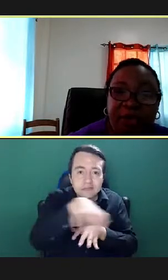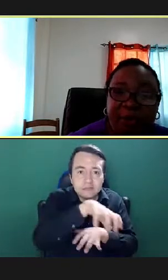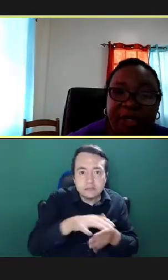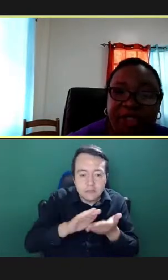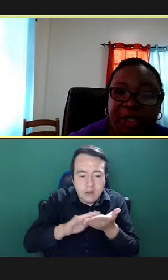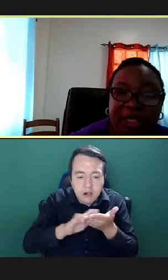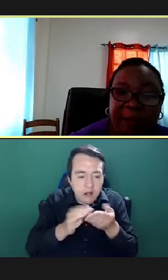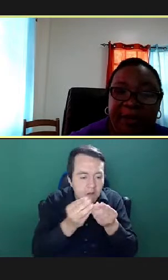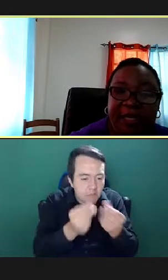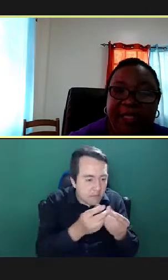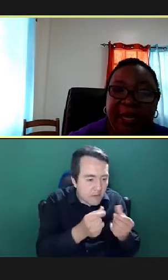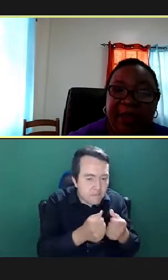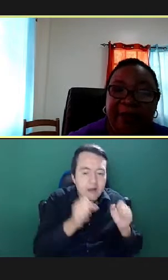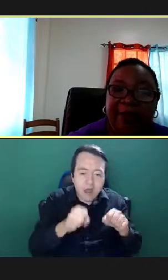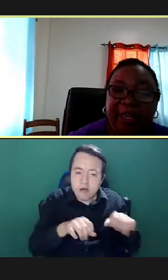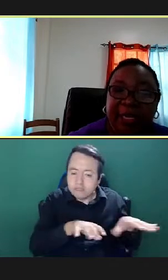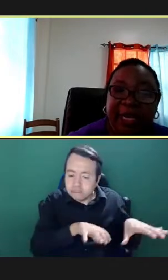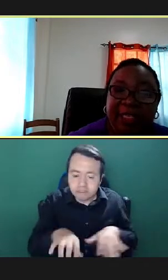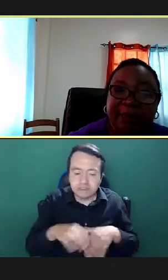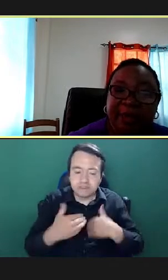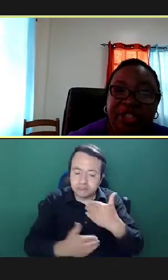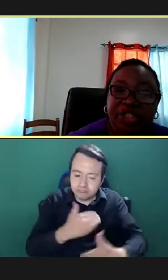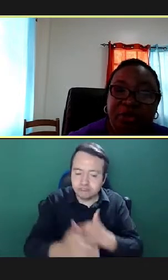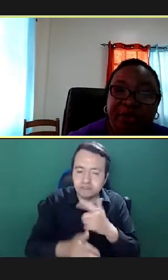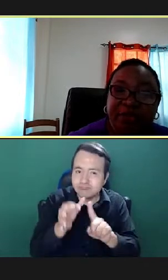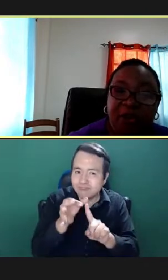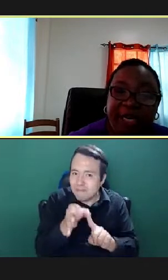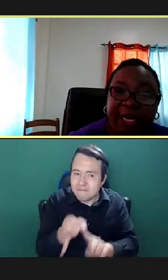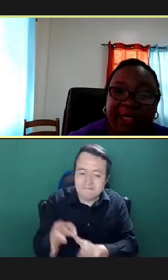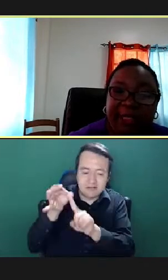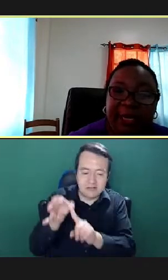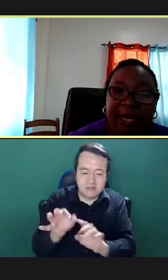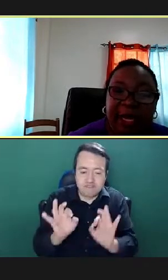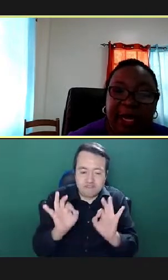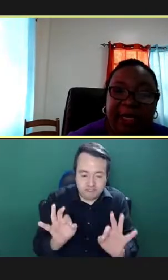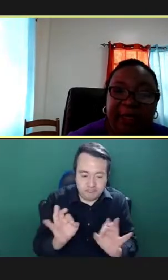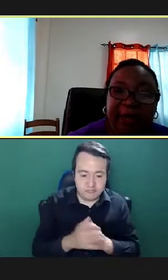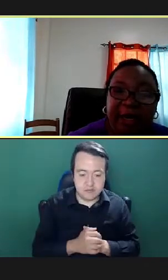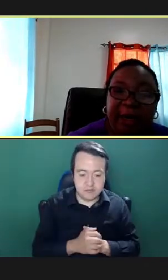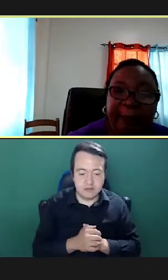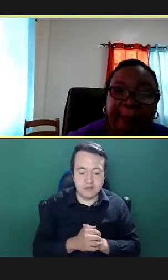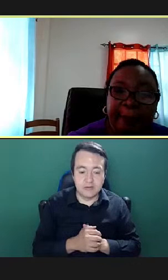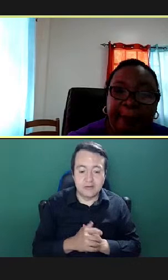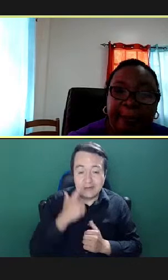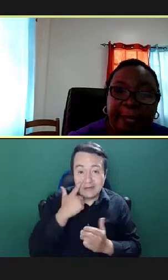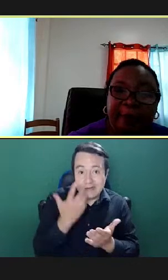have no occupational therapists. Funding has to be assured for that, and